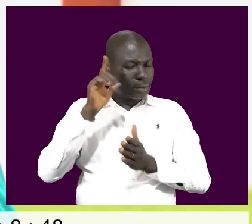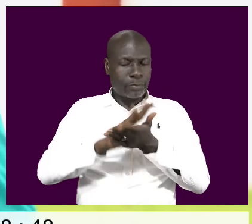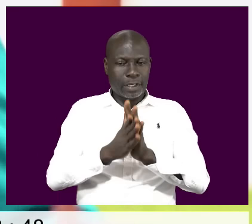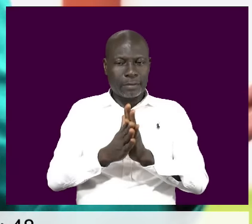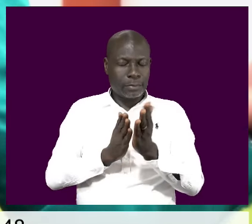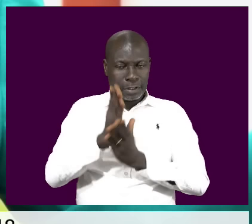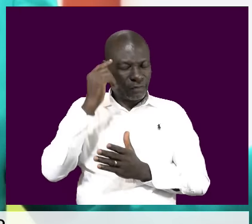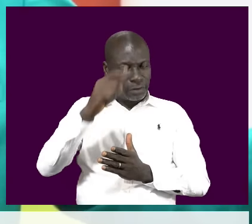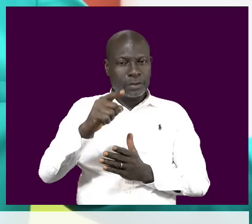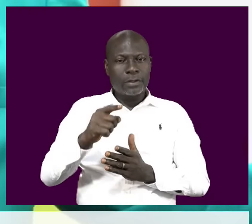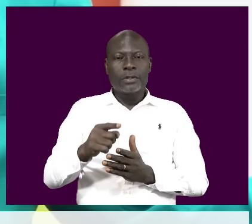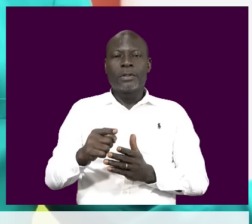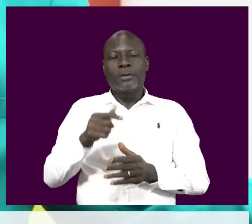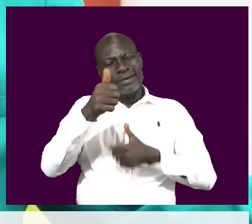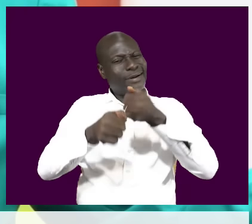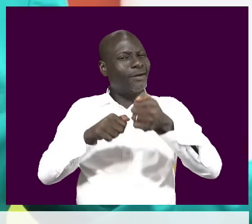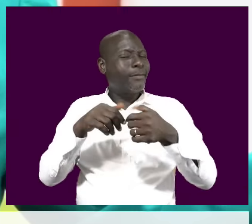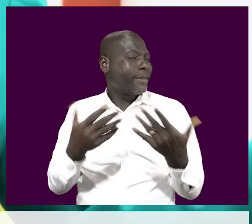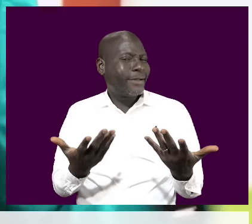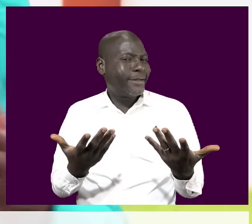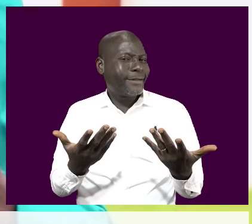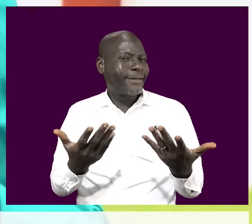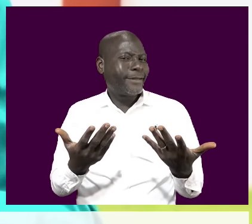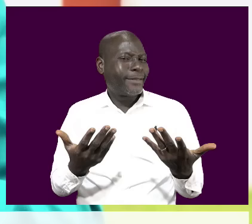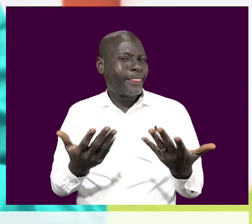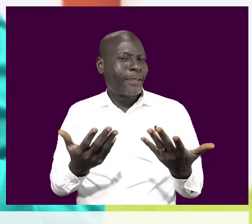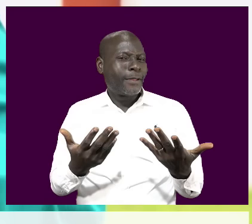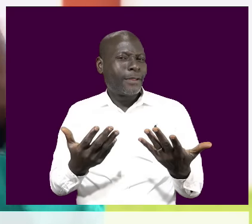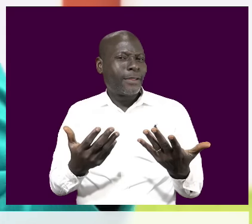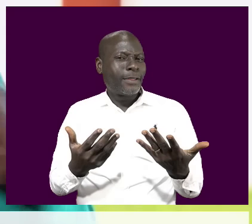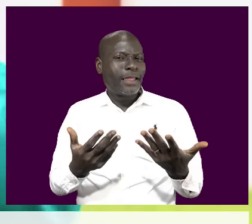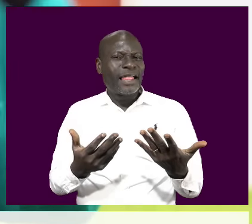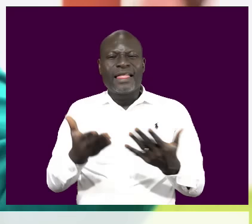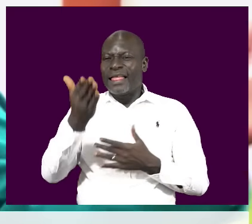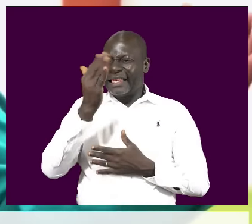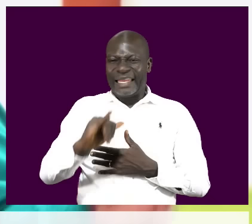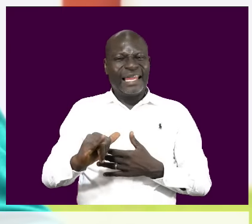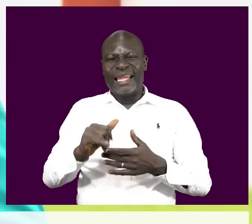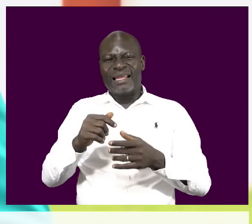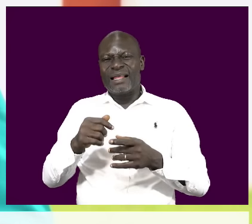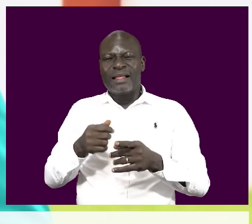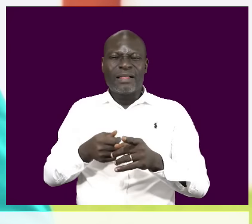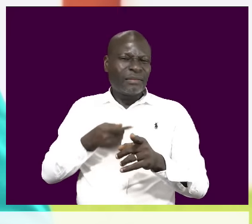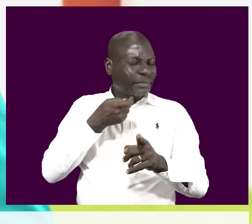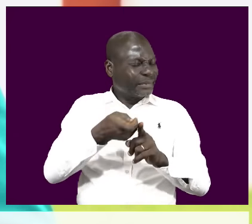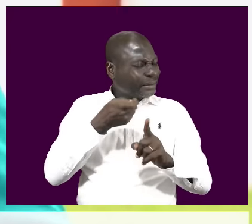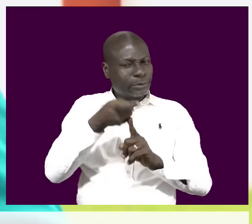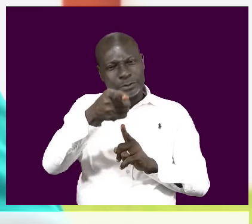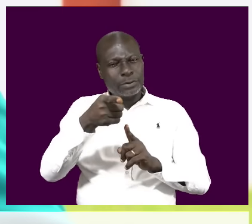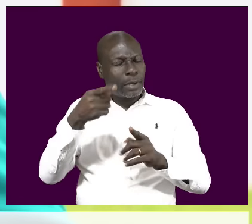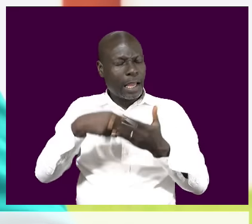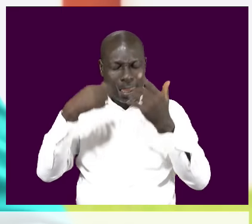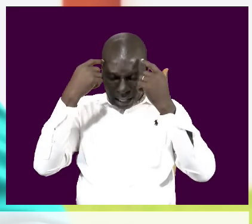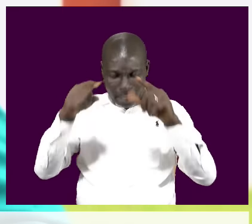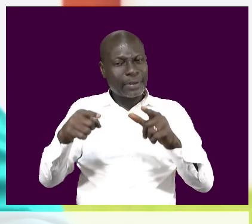abrabahon. Ye di watem en a year day. Ya chi oso enton to cancer money echra wano en a year day. Ye